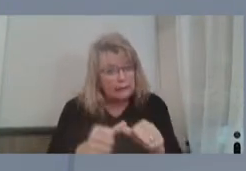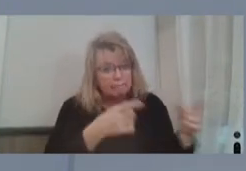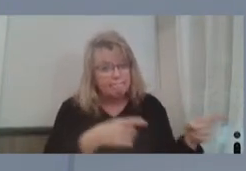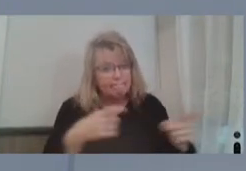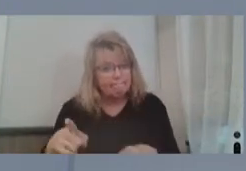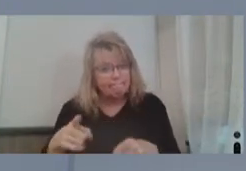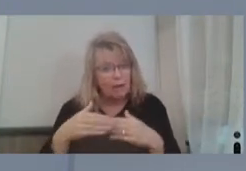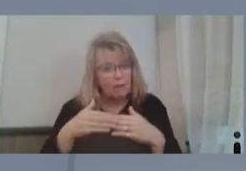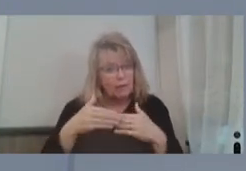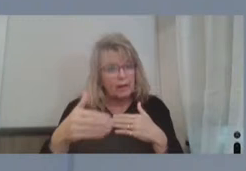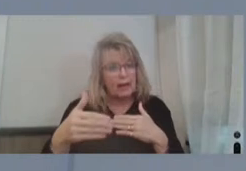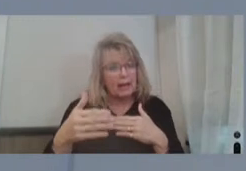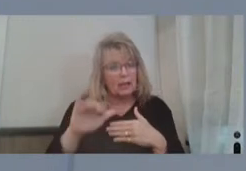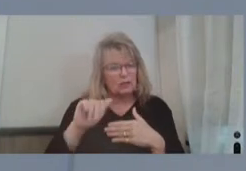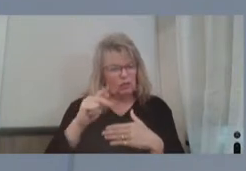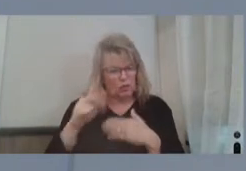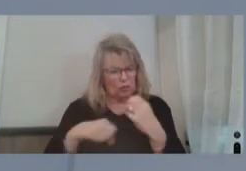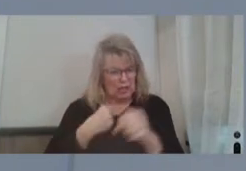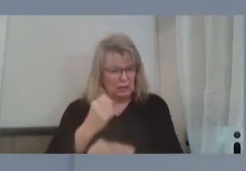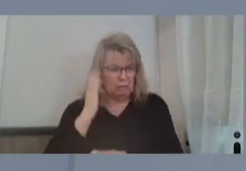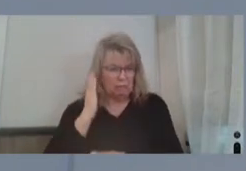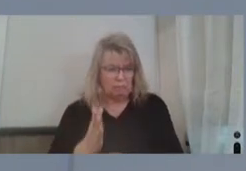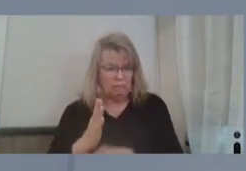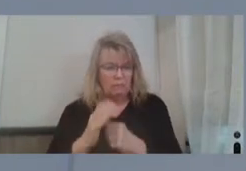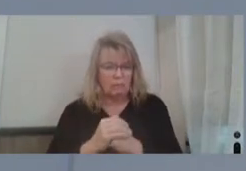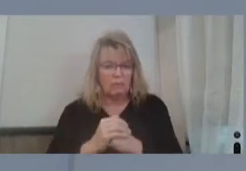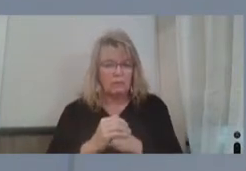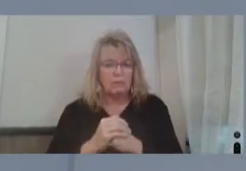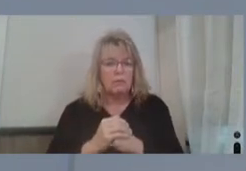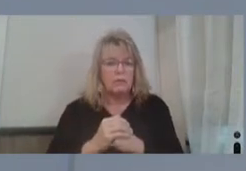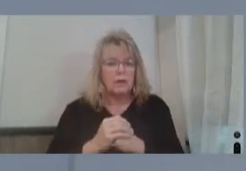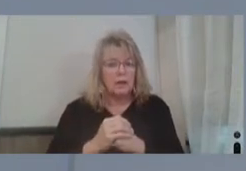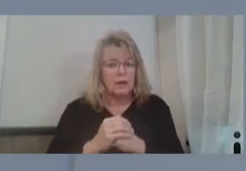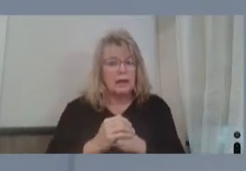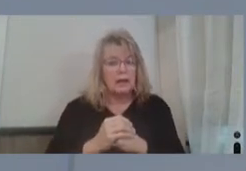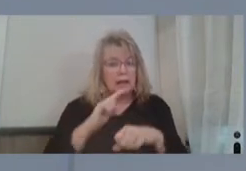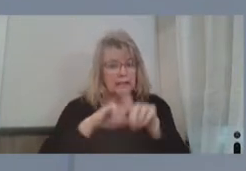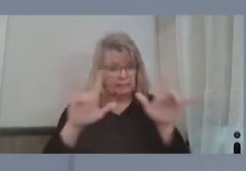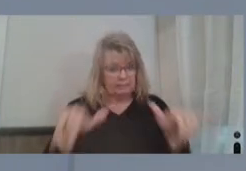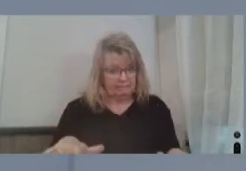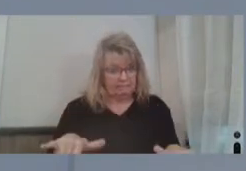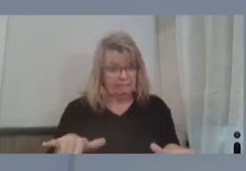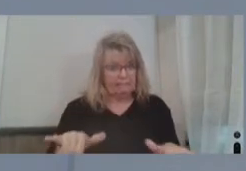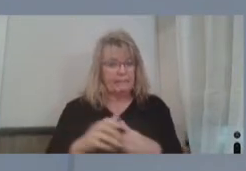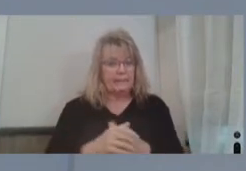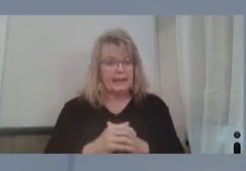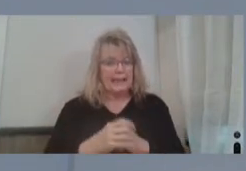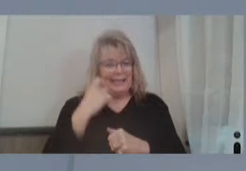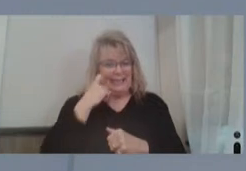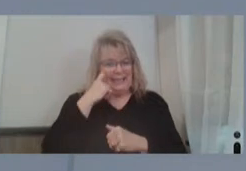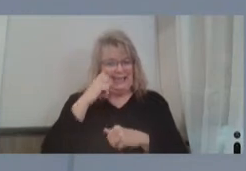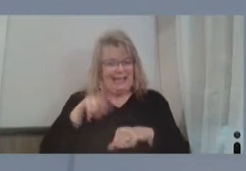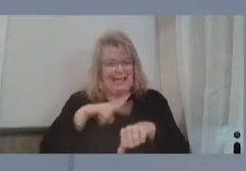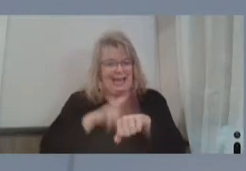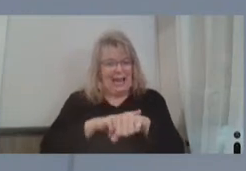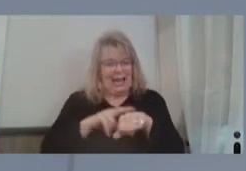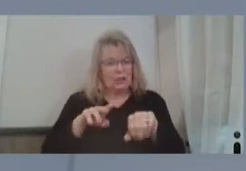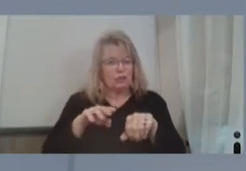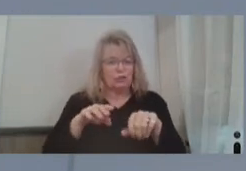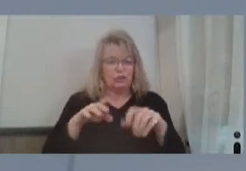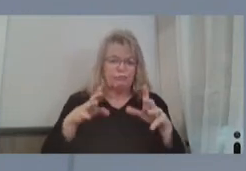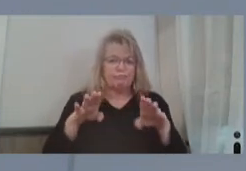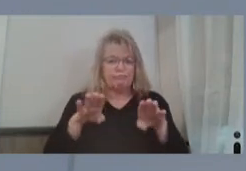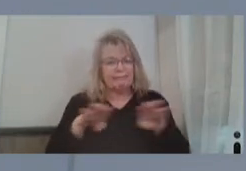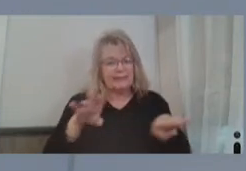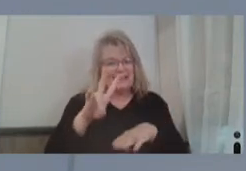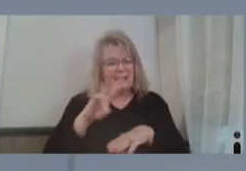next few years. Conversely, we have just at a national level, we have